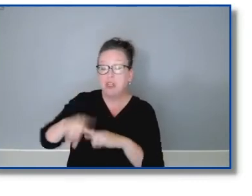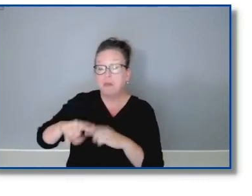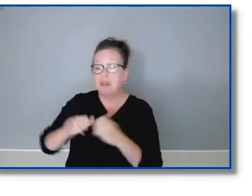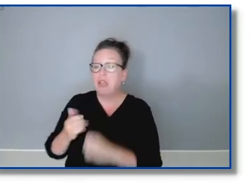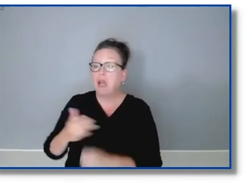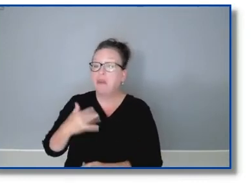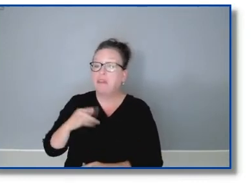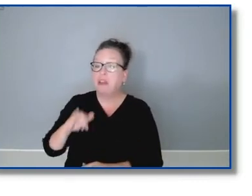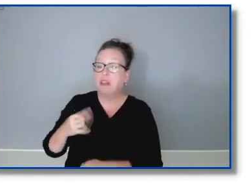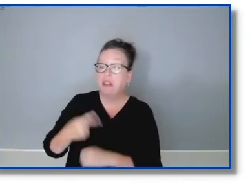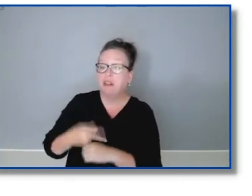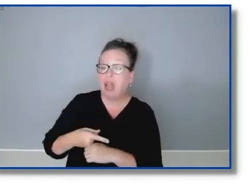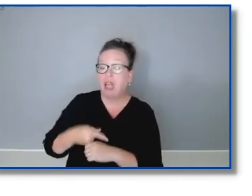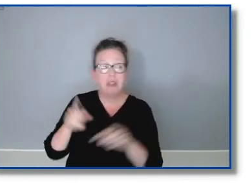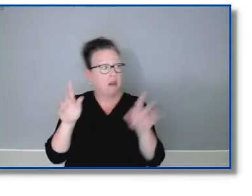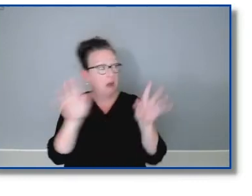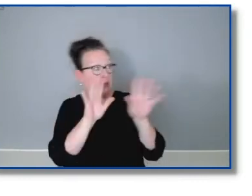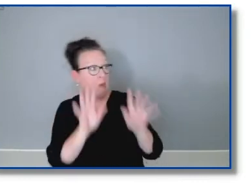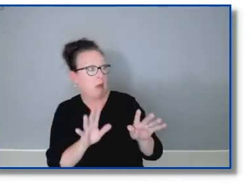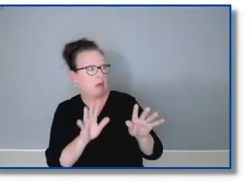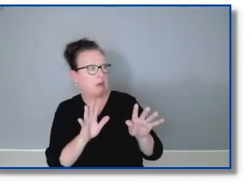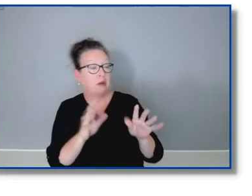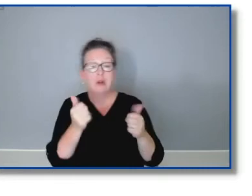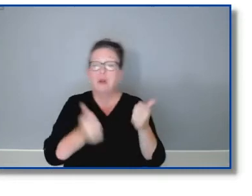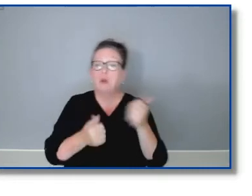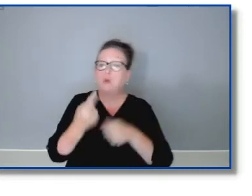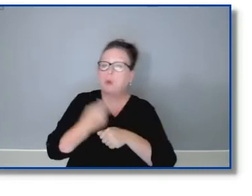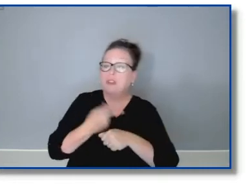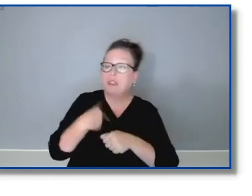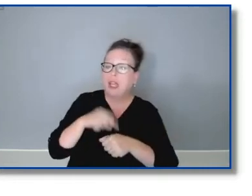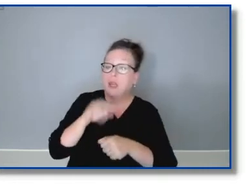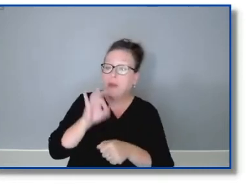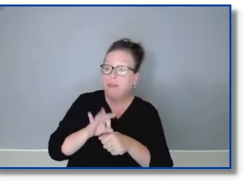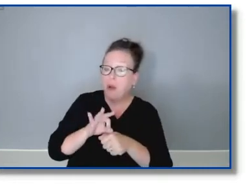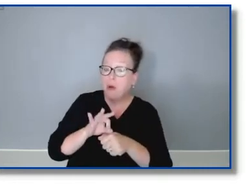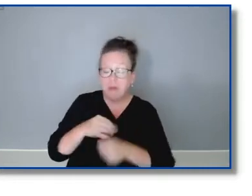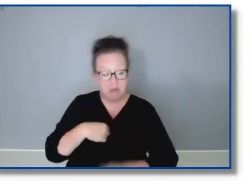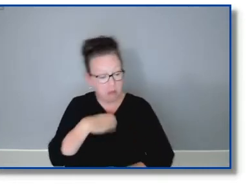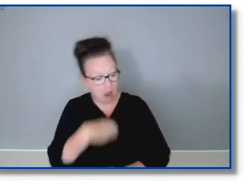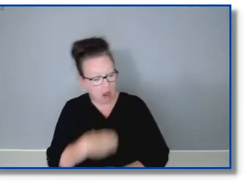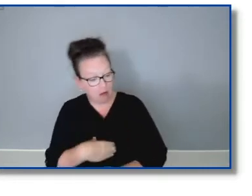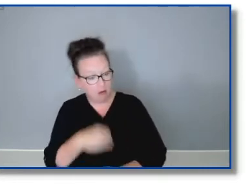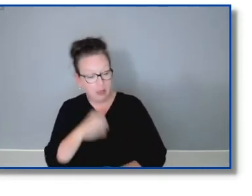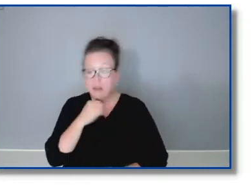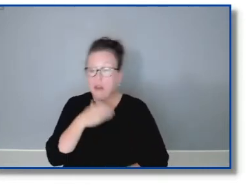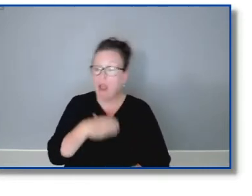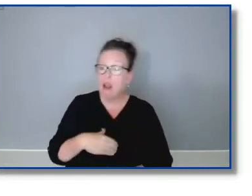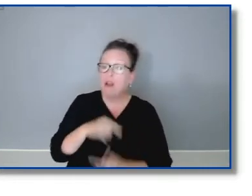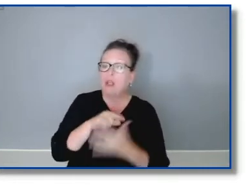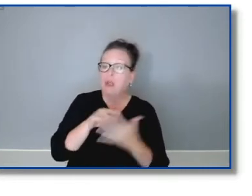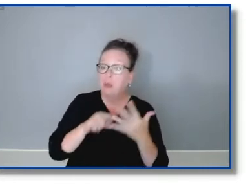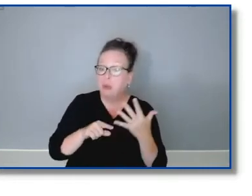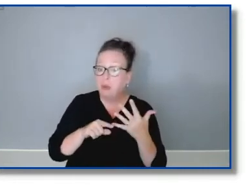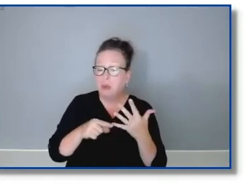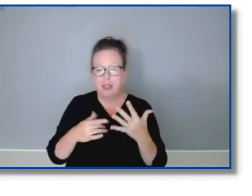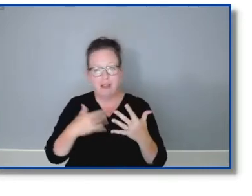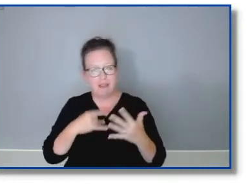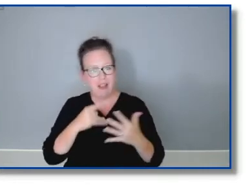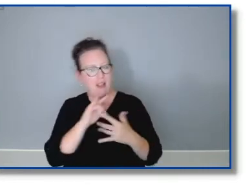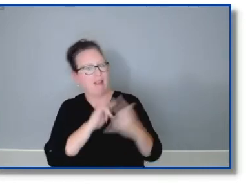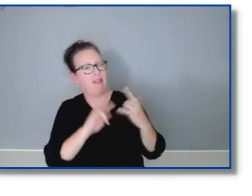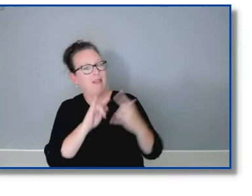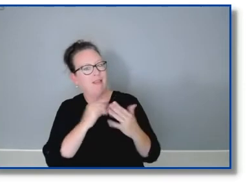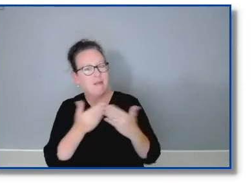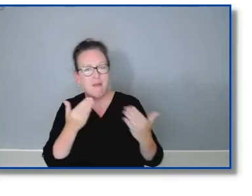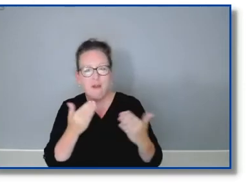week this election takes place, if the person had dinner, if they made love the previous evening, and many other